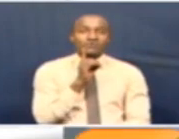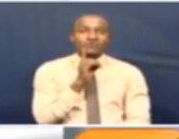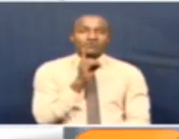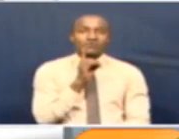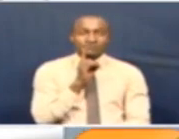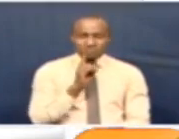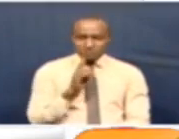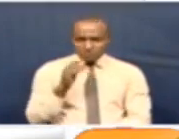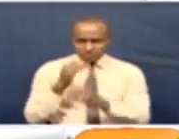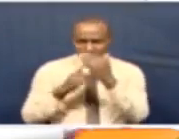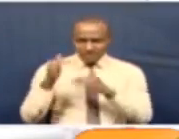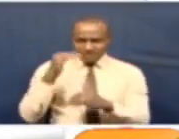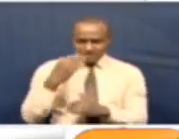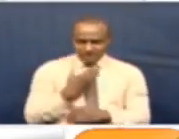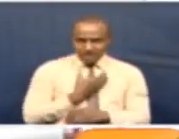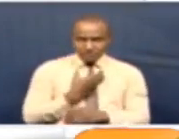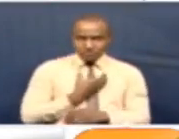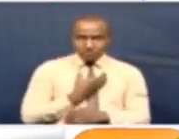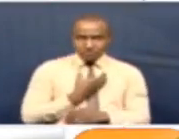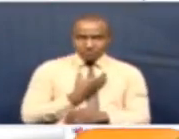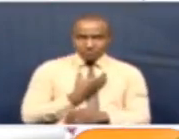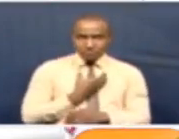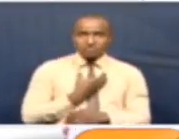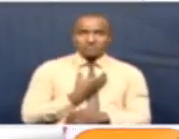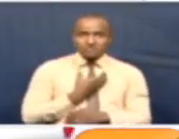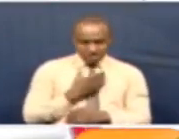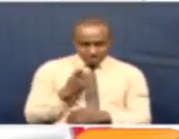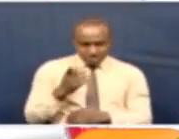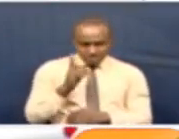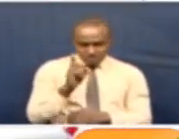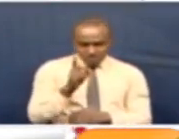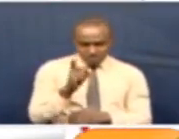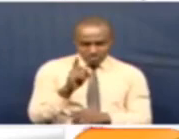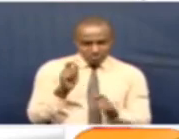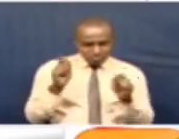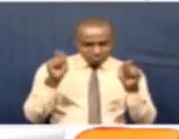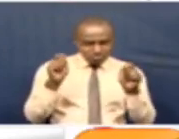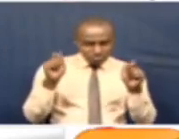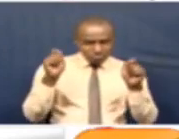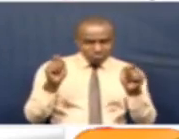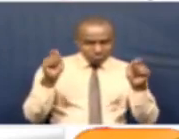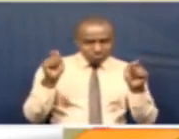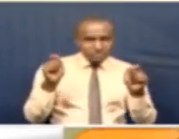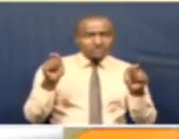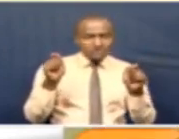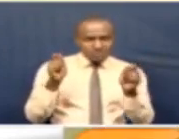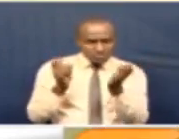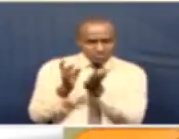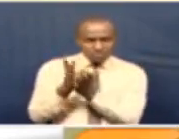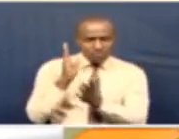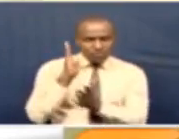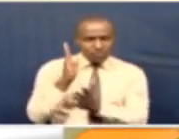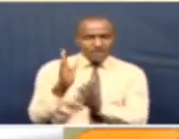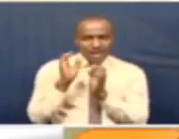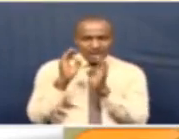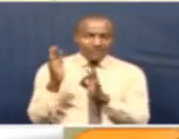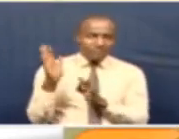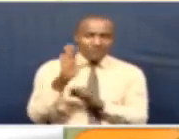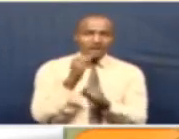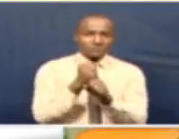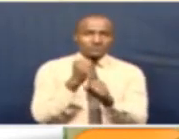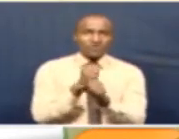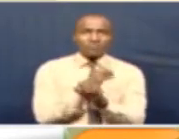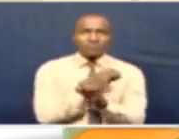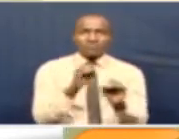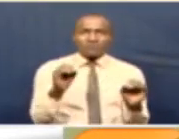Inter-Public University Council Consultative Forum has already warned that the striking dons risk being sacked if they fail to report to work tomorrow. On